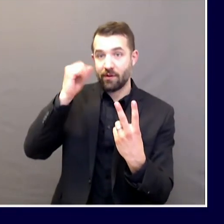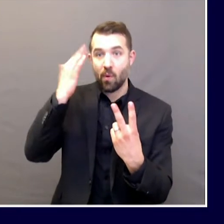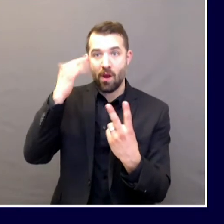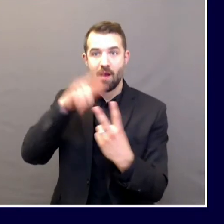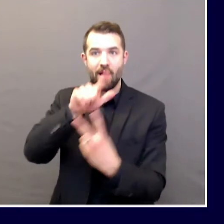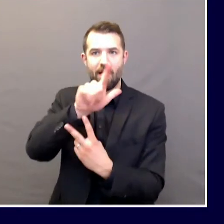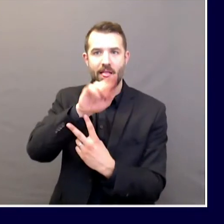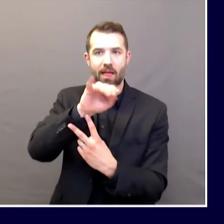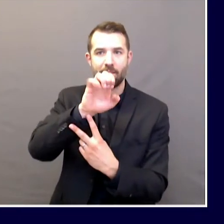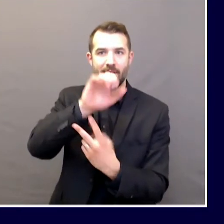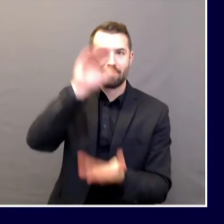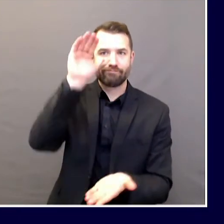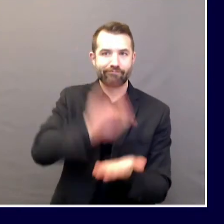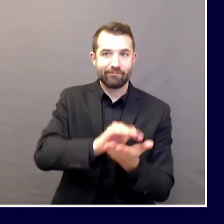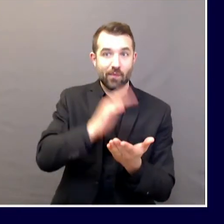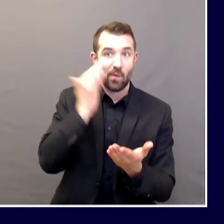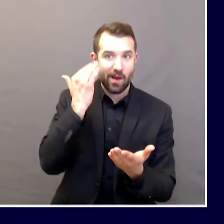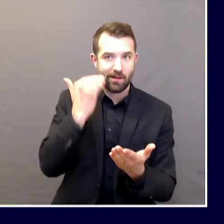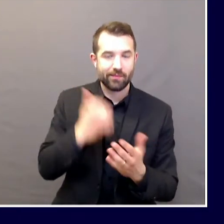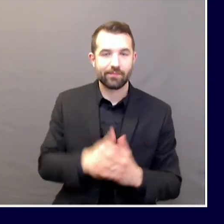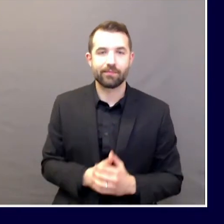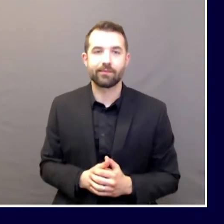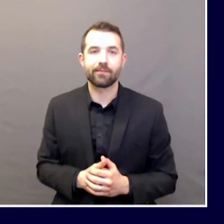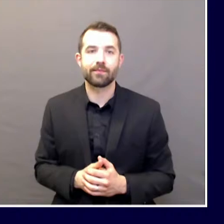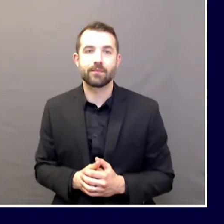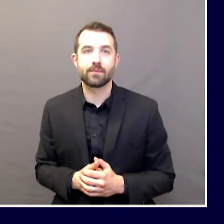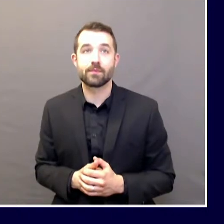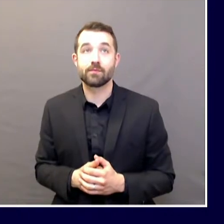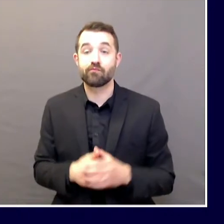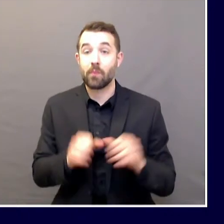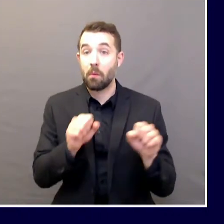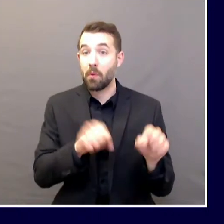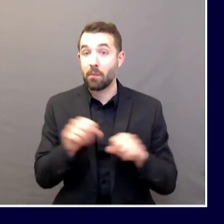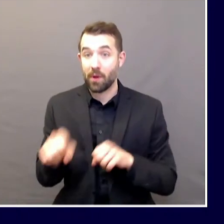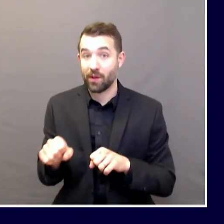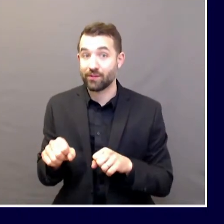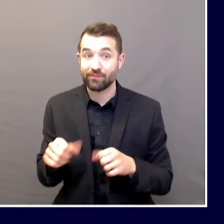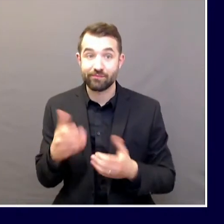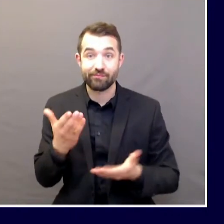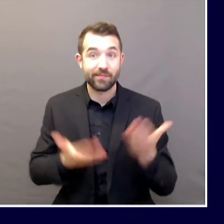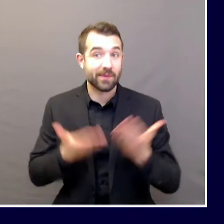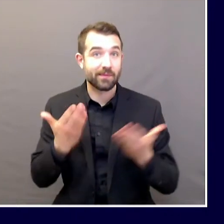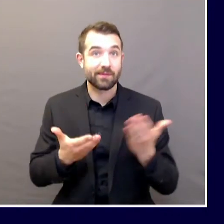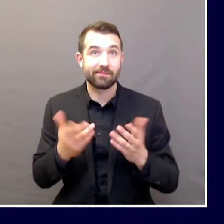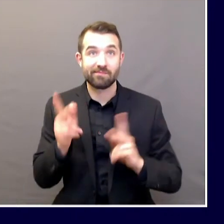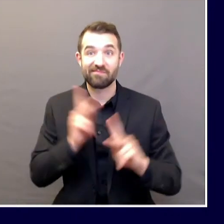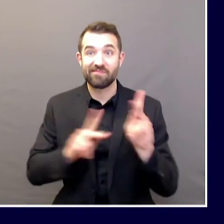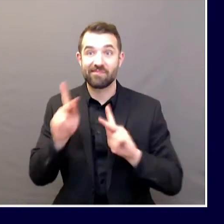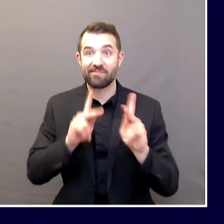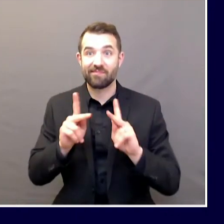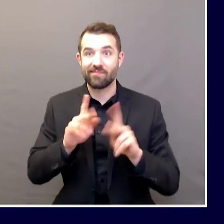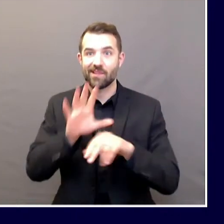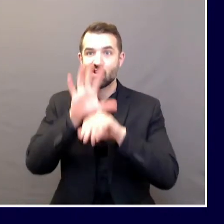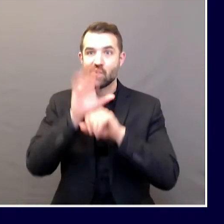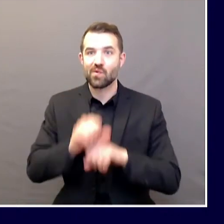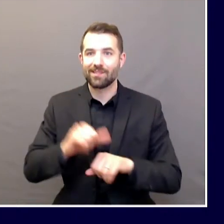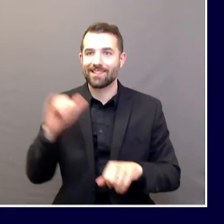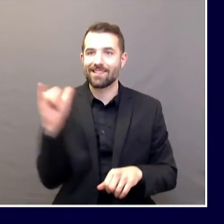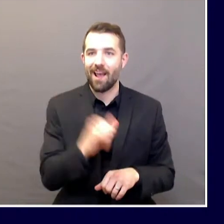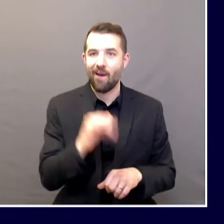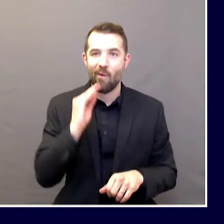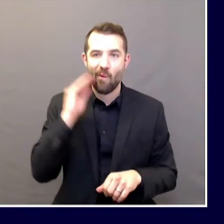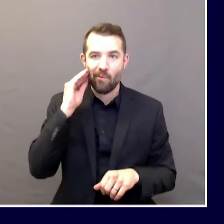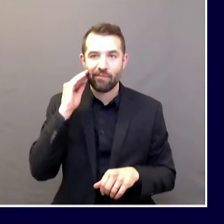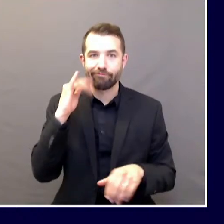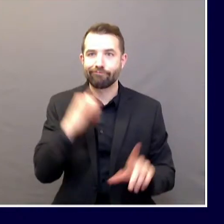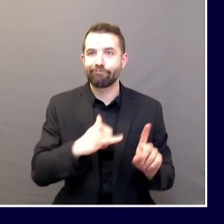one is that it's possible that some folks may have just been accustomed to being indoors, notwithstanding lots of folks